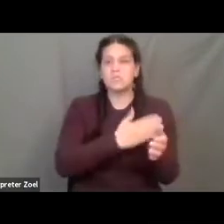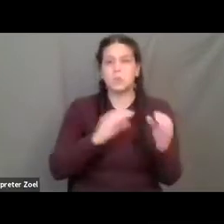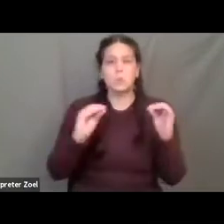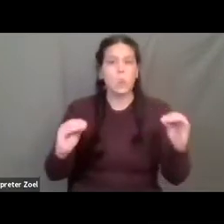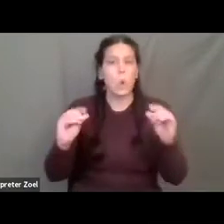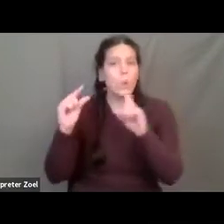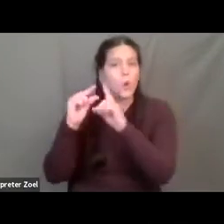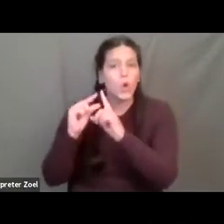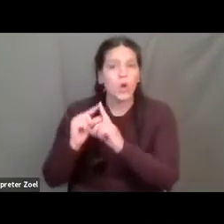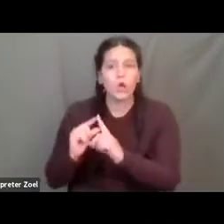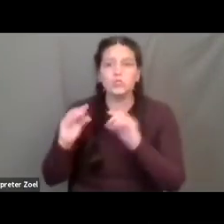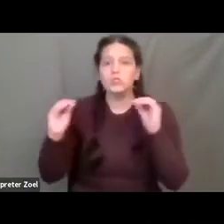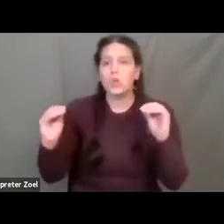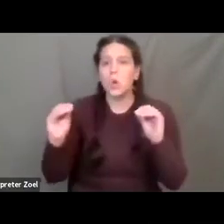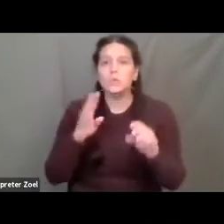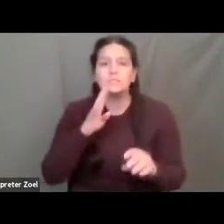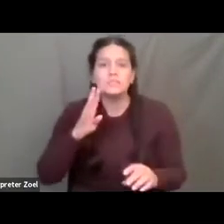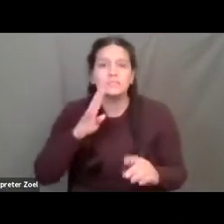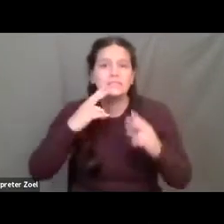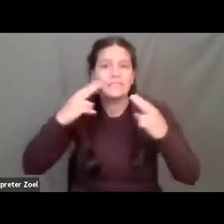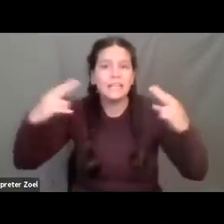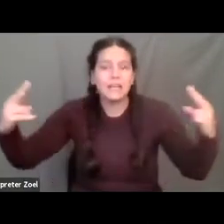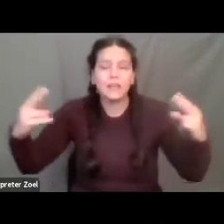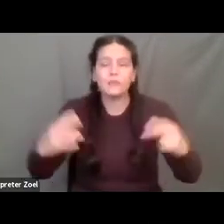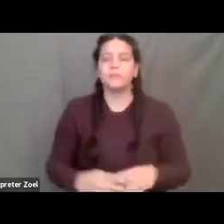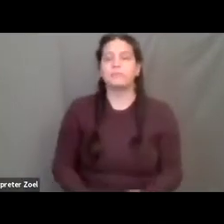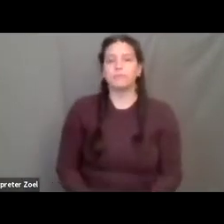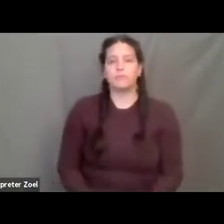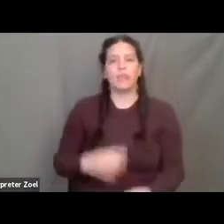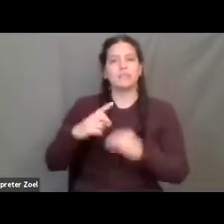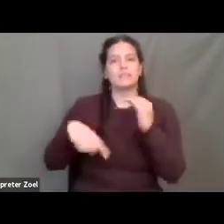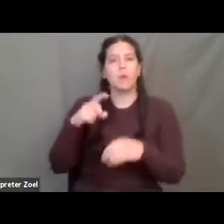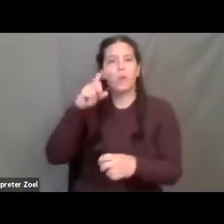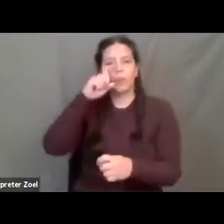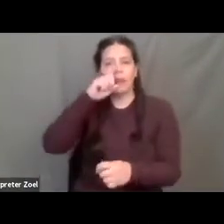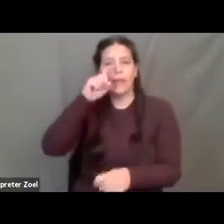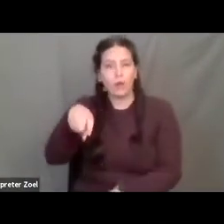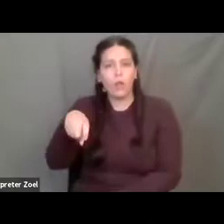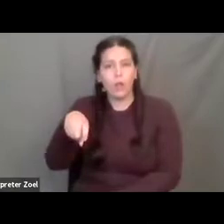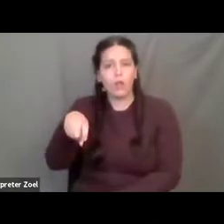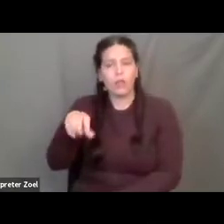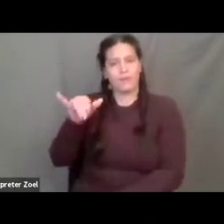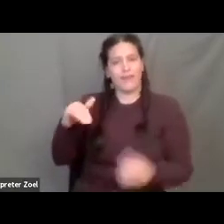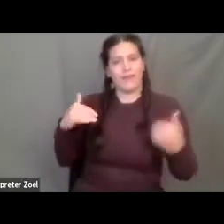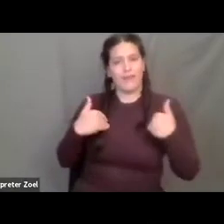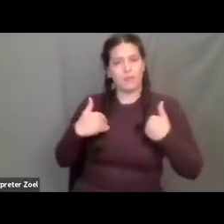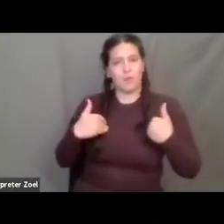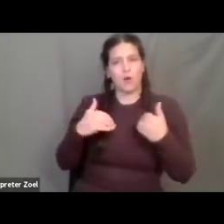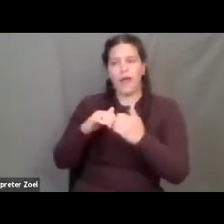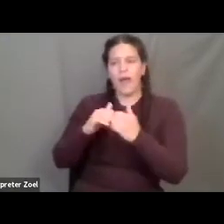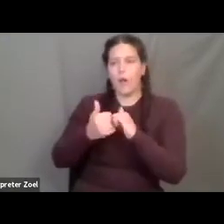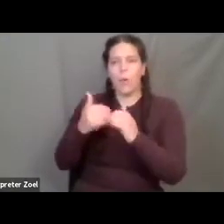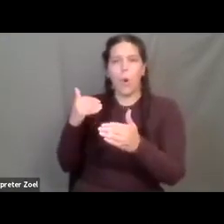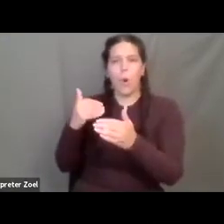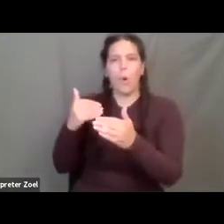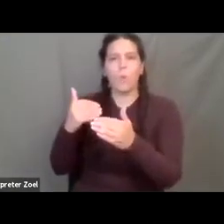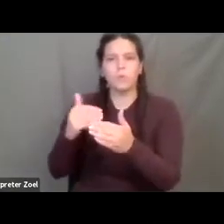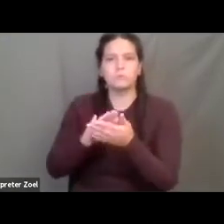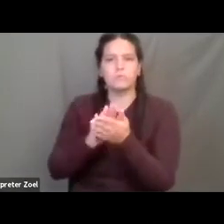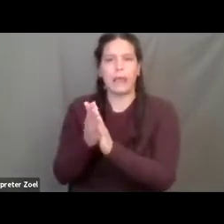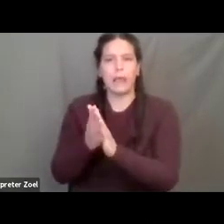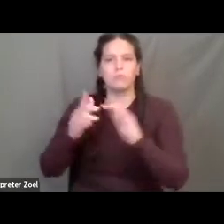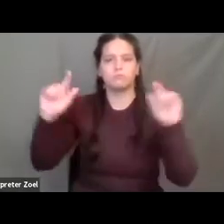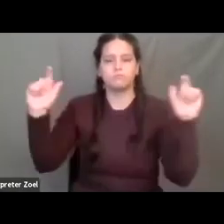almost the eagle almost became extinct, and so did we as indigenous people. We